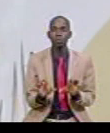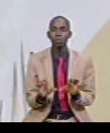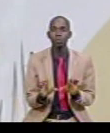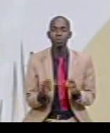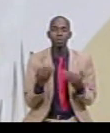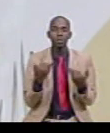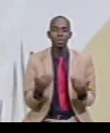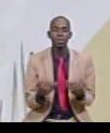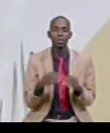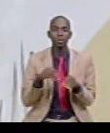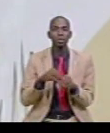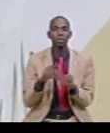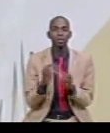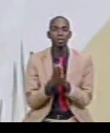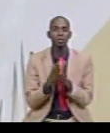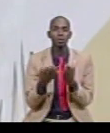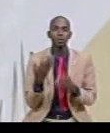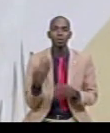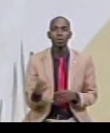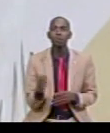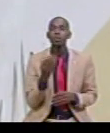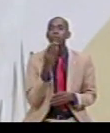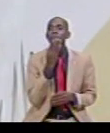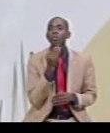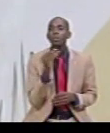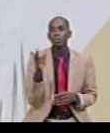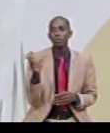Hebrews. Hebrews